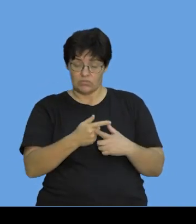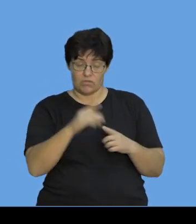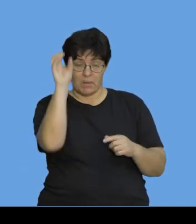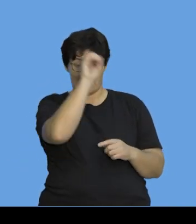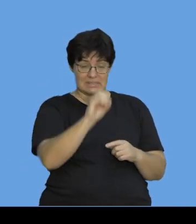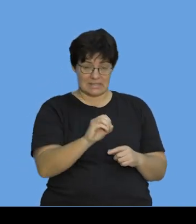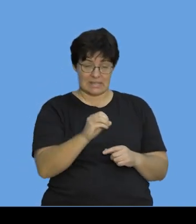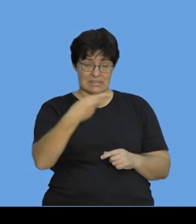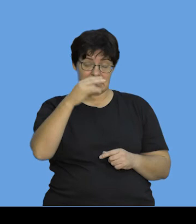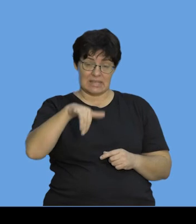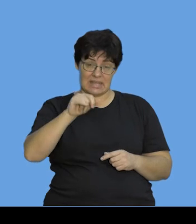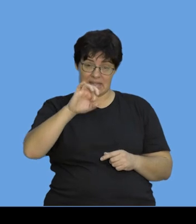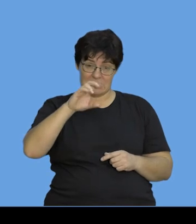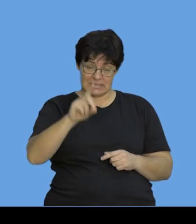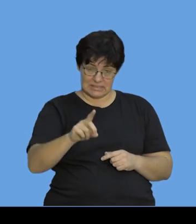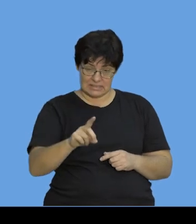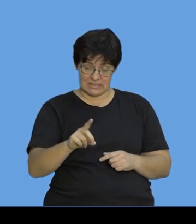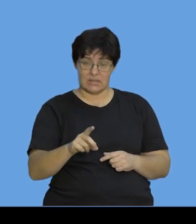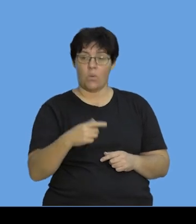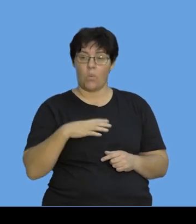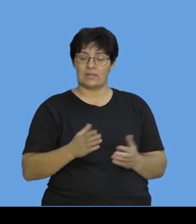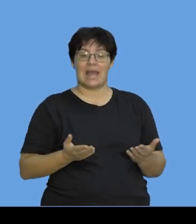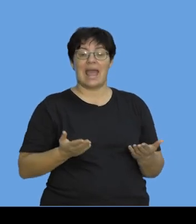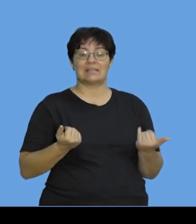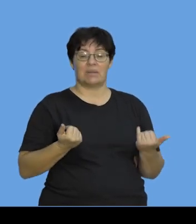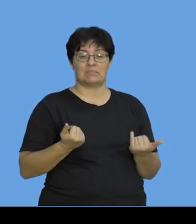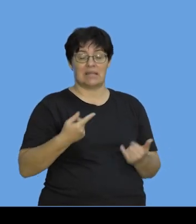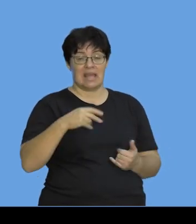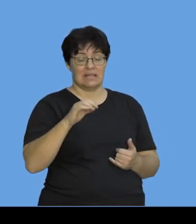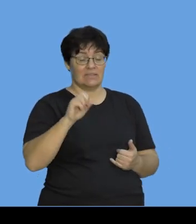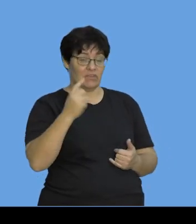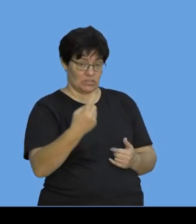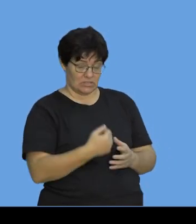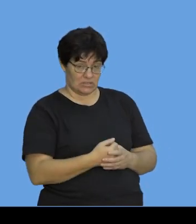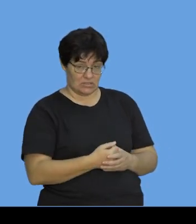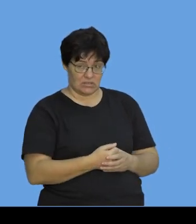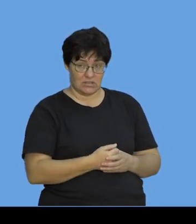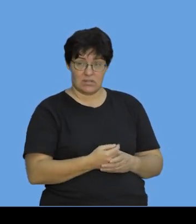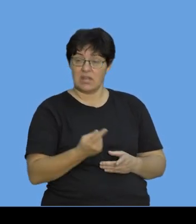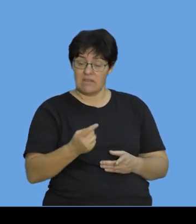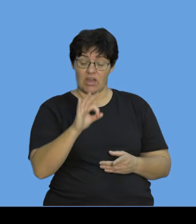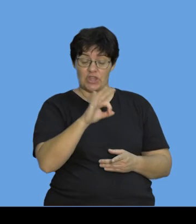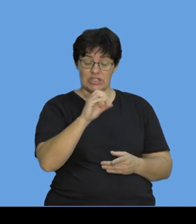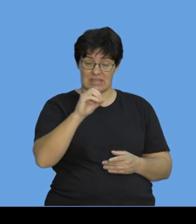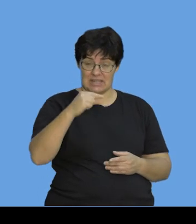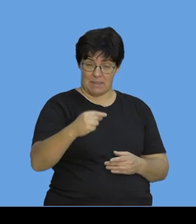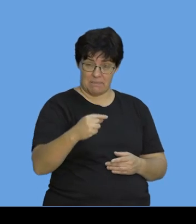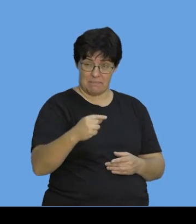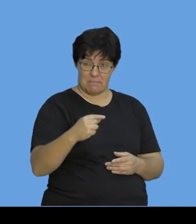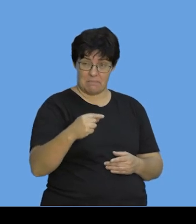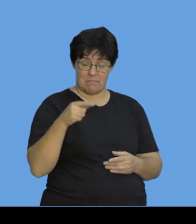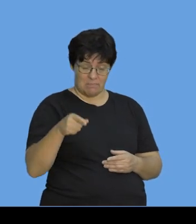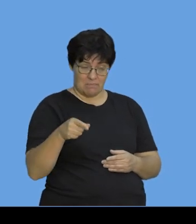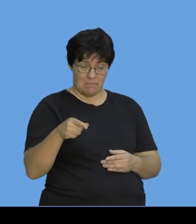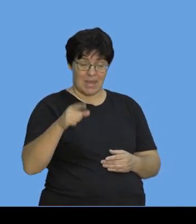to find the expected yield first, which is the theoretical, to say if there is 30 grams of nitrogen that react completely,